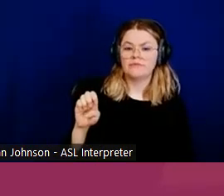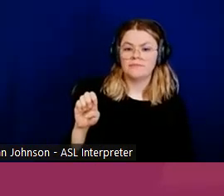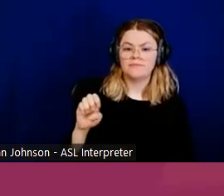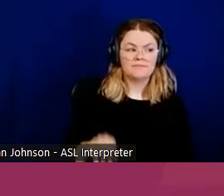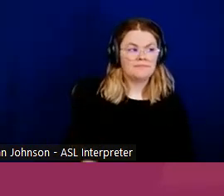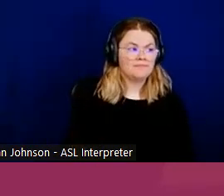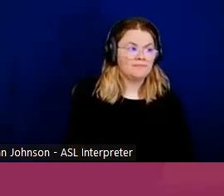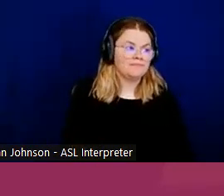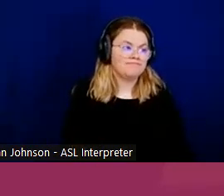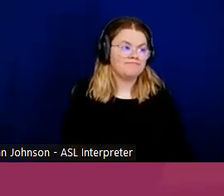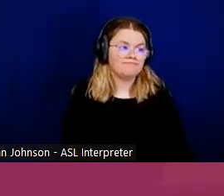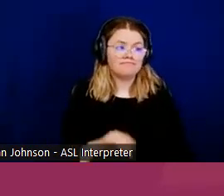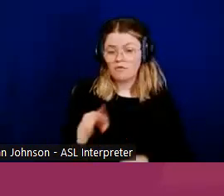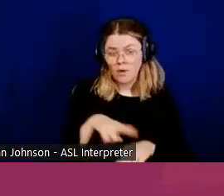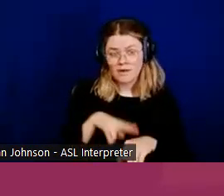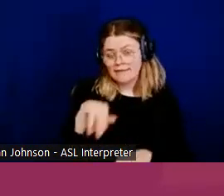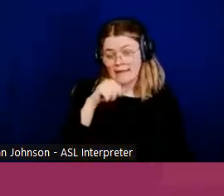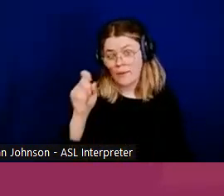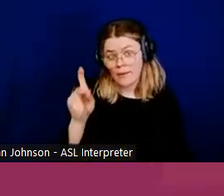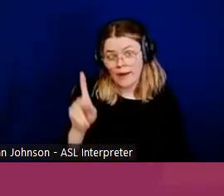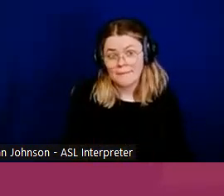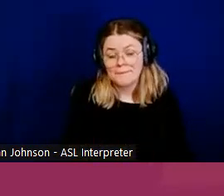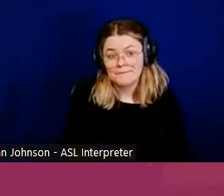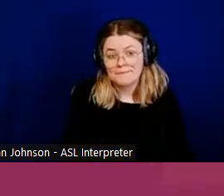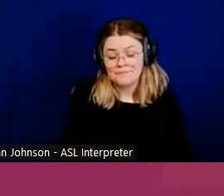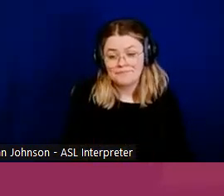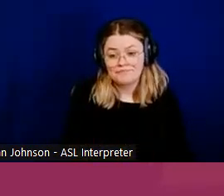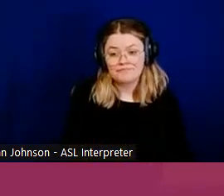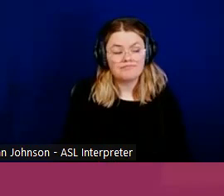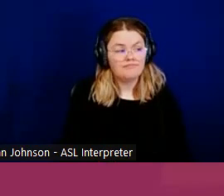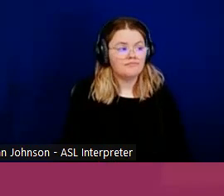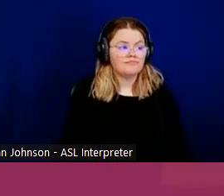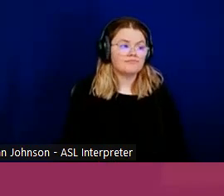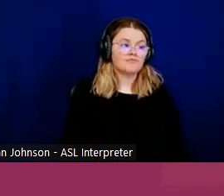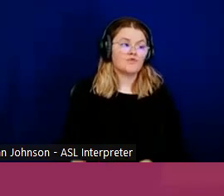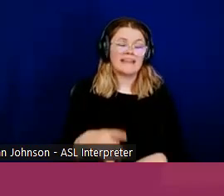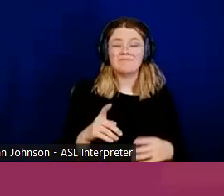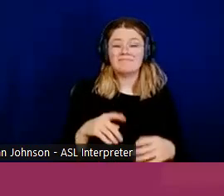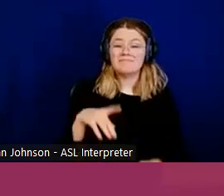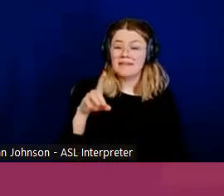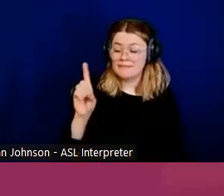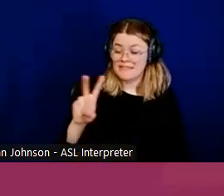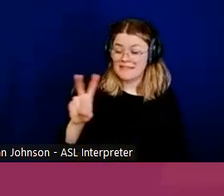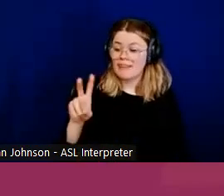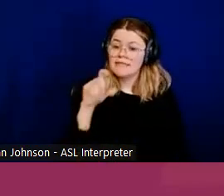domestic violence, it's always important to know that domestic violence is not a one-time